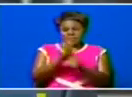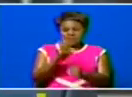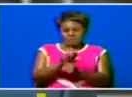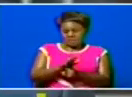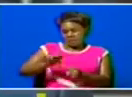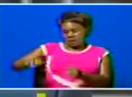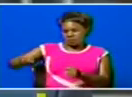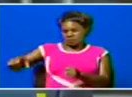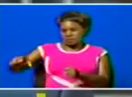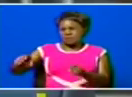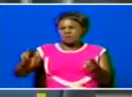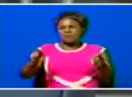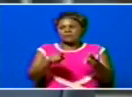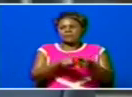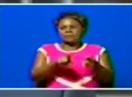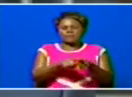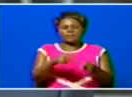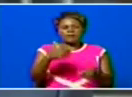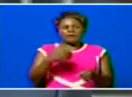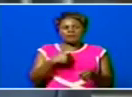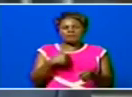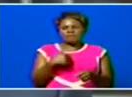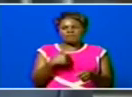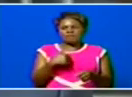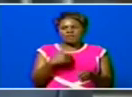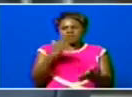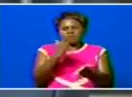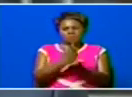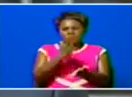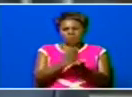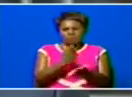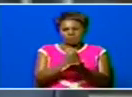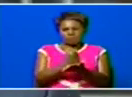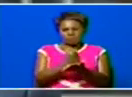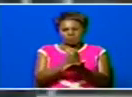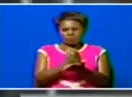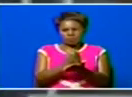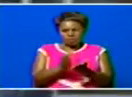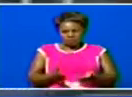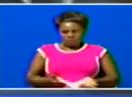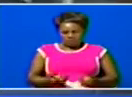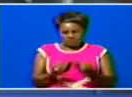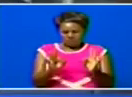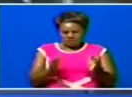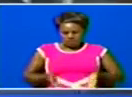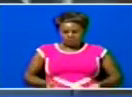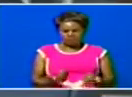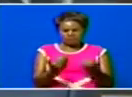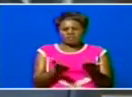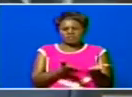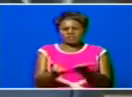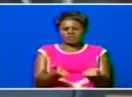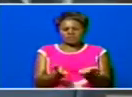counties, and we have indeed been delivering free maternity services